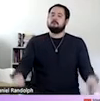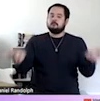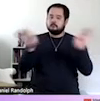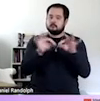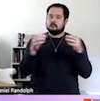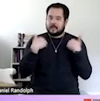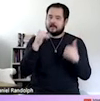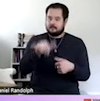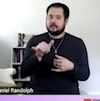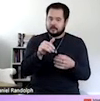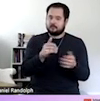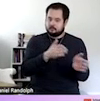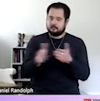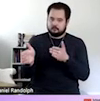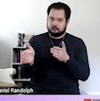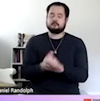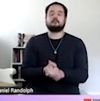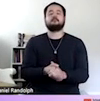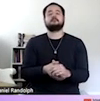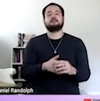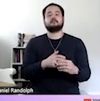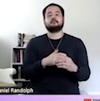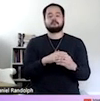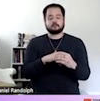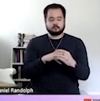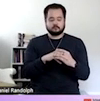just really want to,